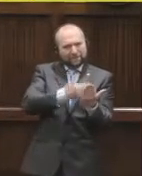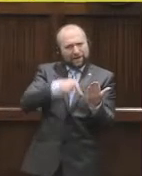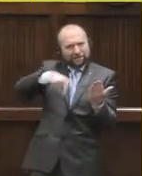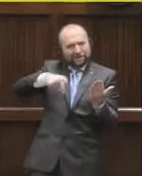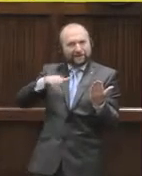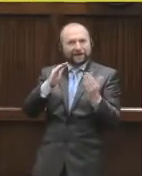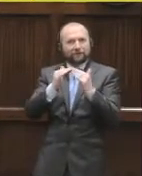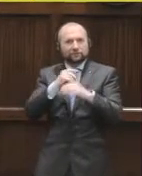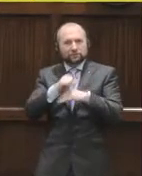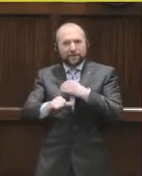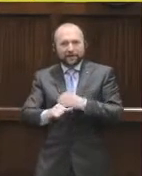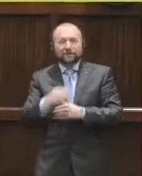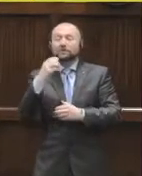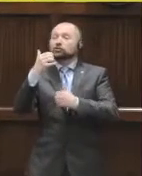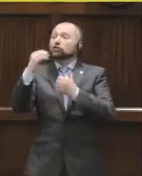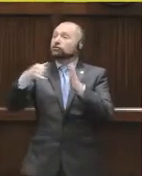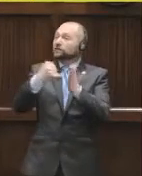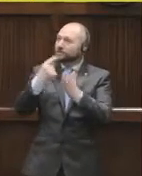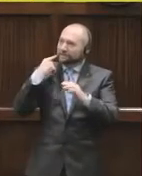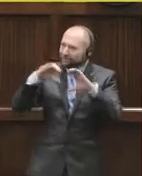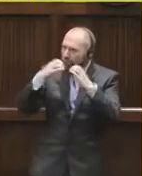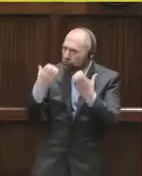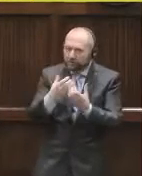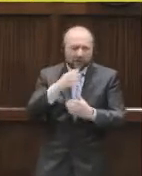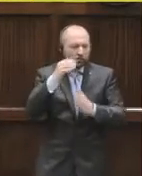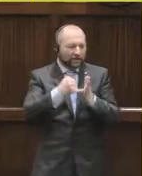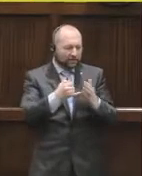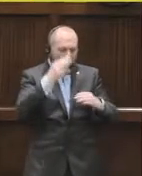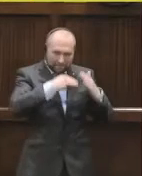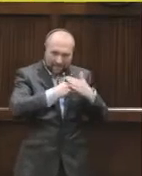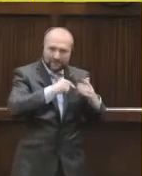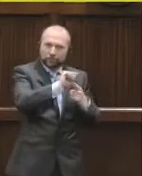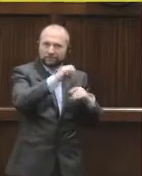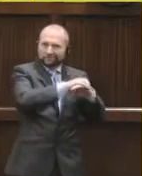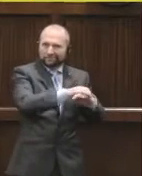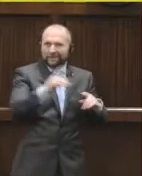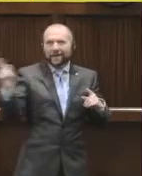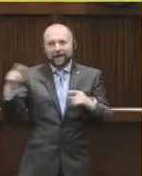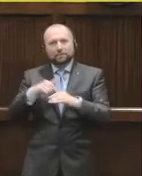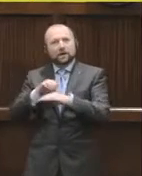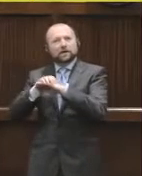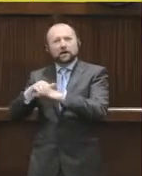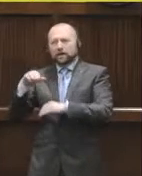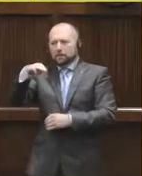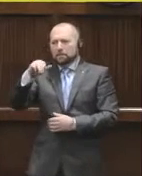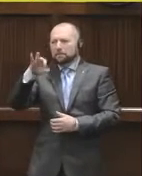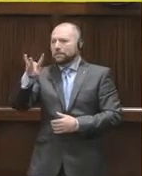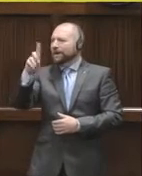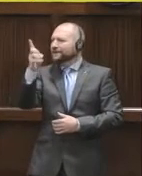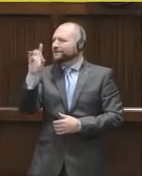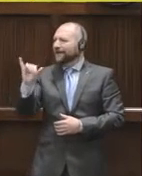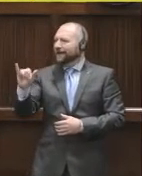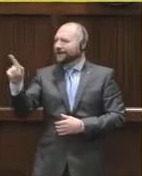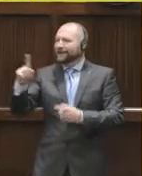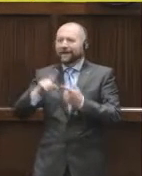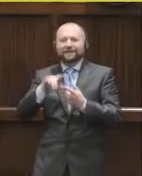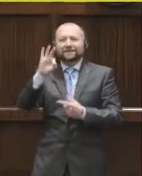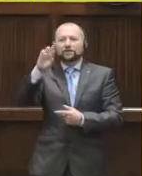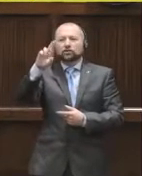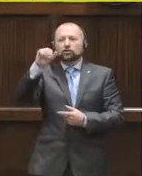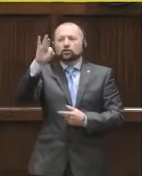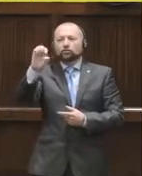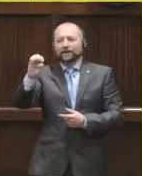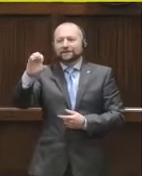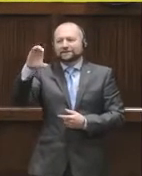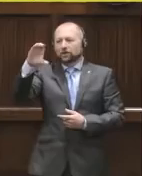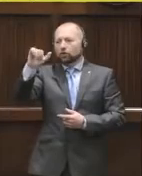and his officials for his important part in this, and my party colleague Senator Mark Daly and his assistant Grace Coyle on the passage of the recognition of